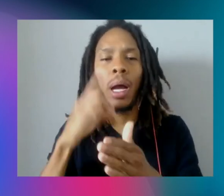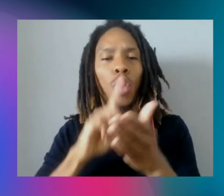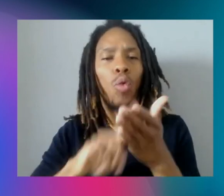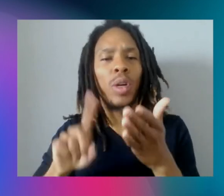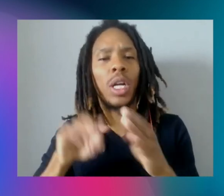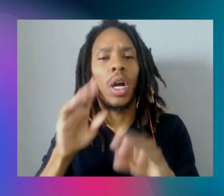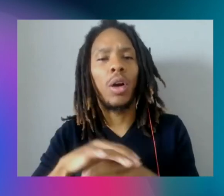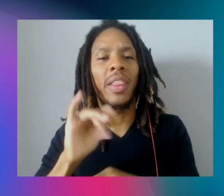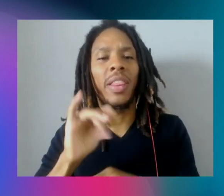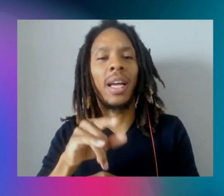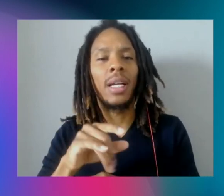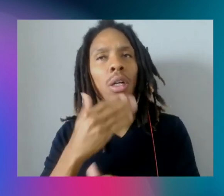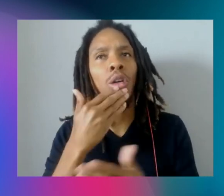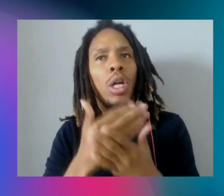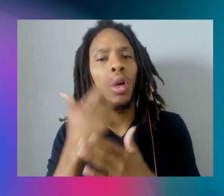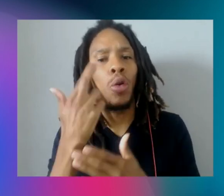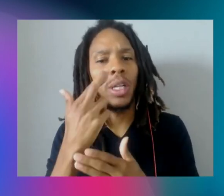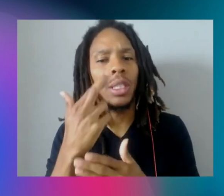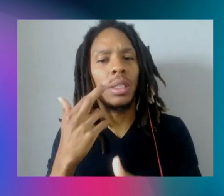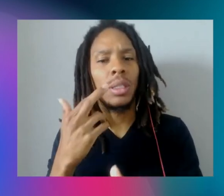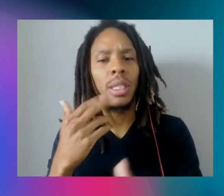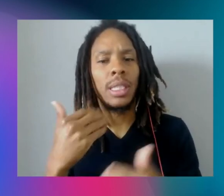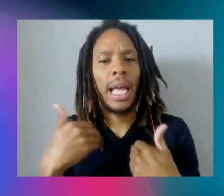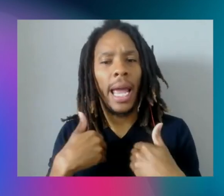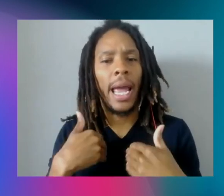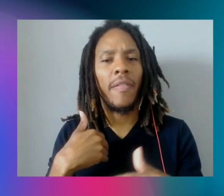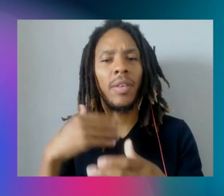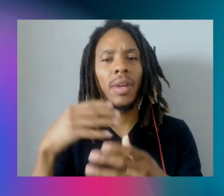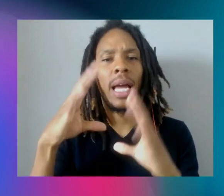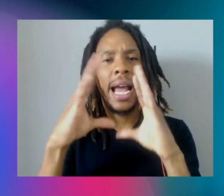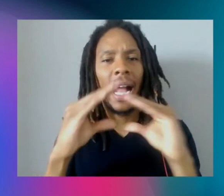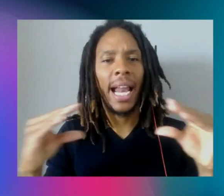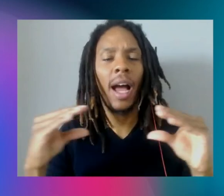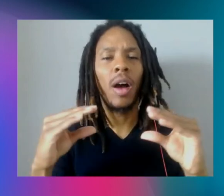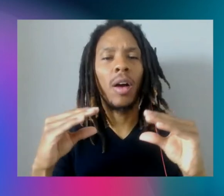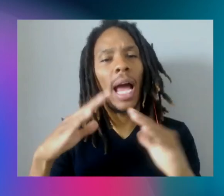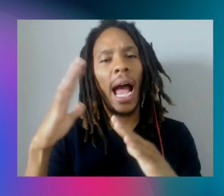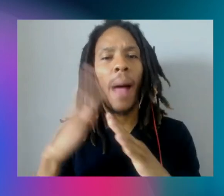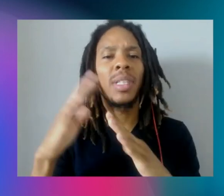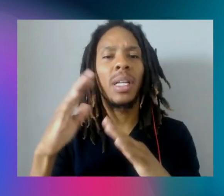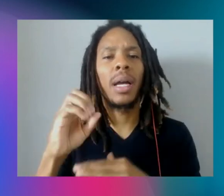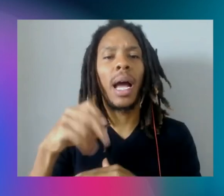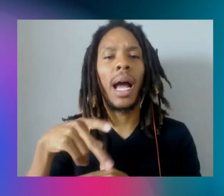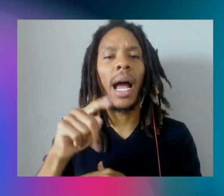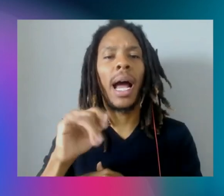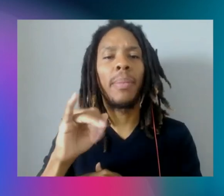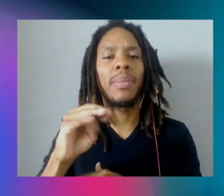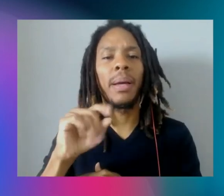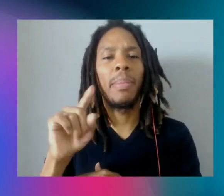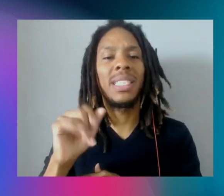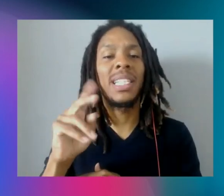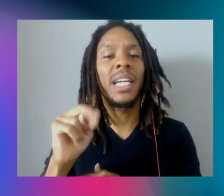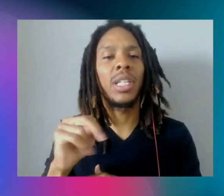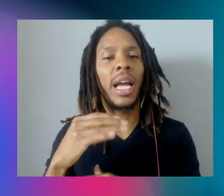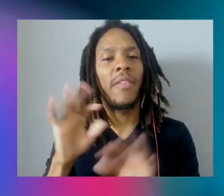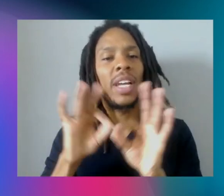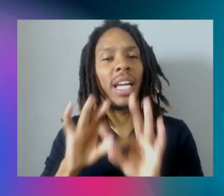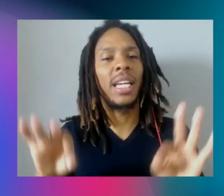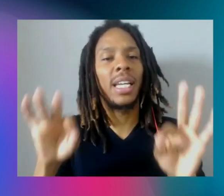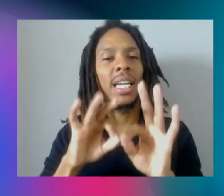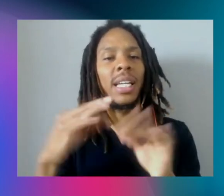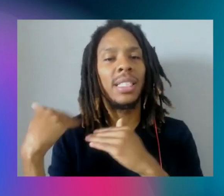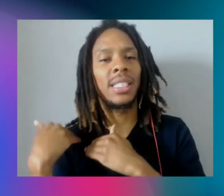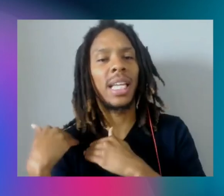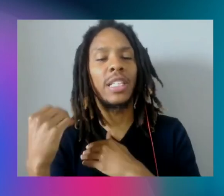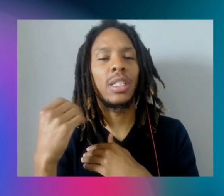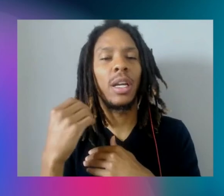really good reasons to have cloud optimization as a, a key task for our when we work